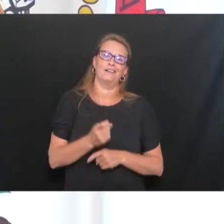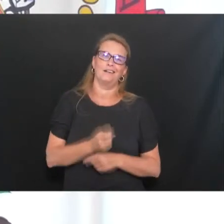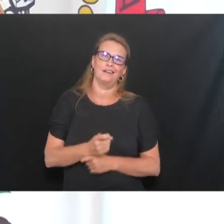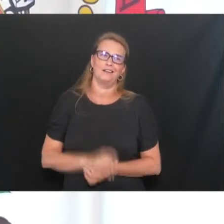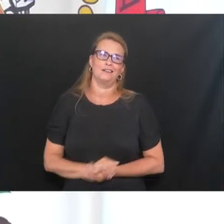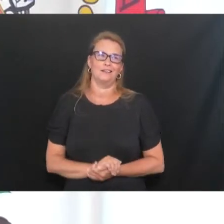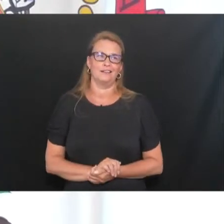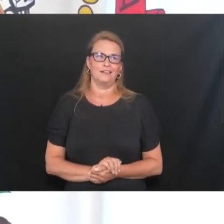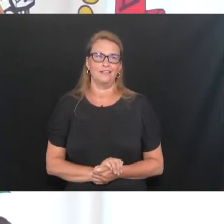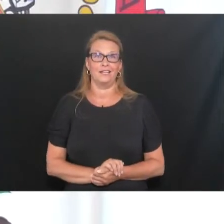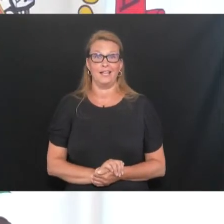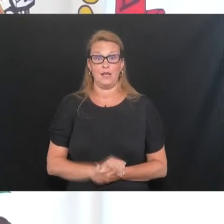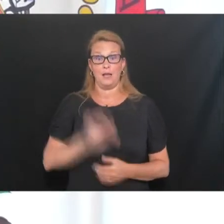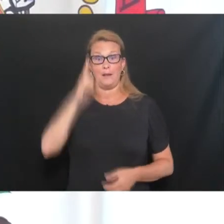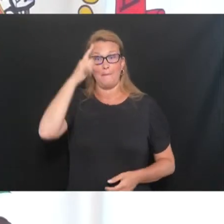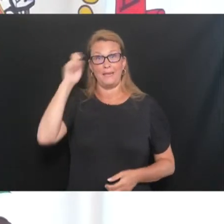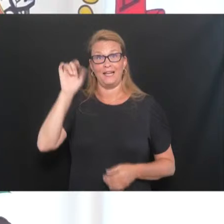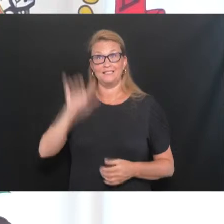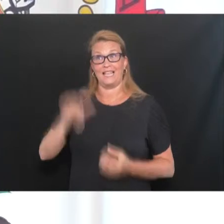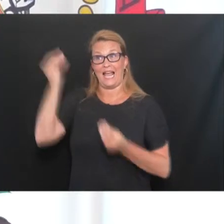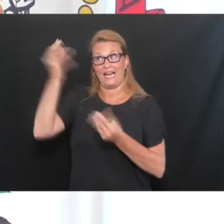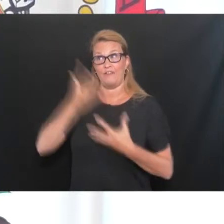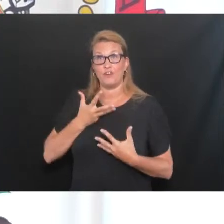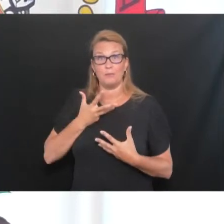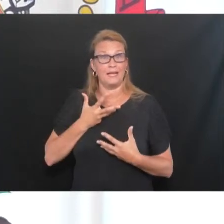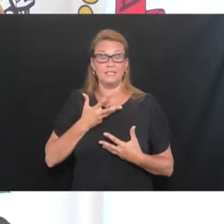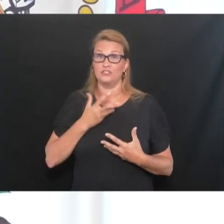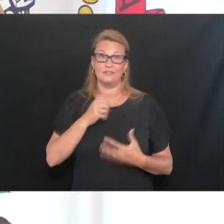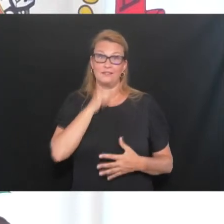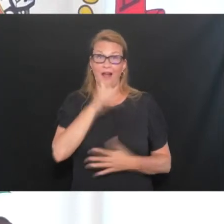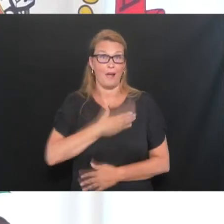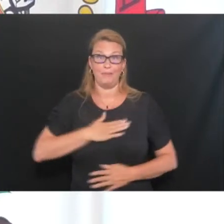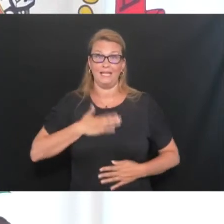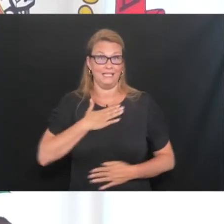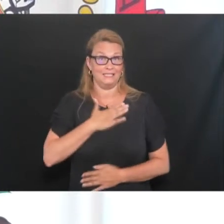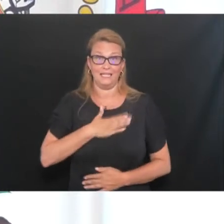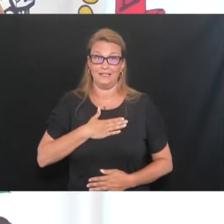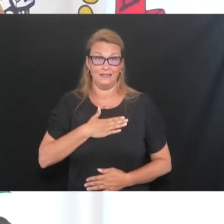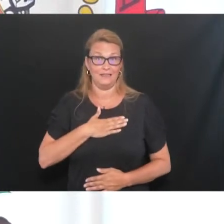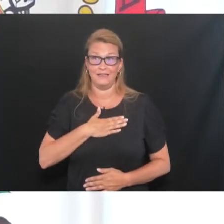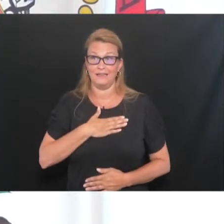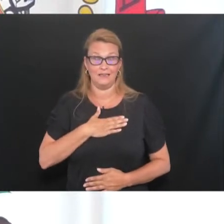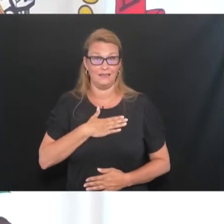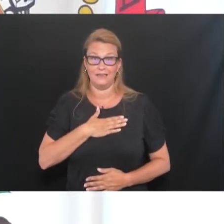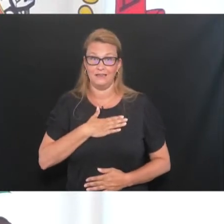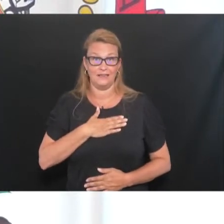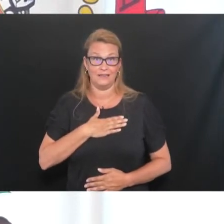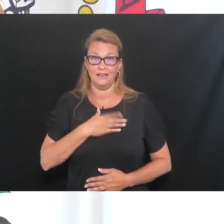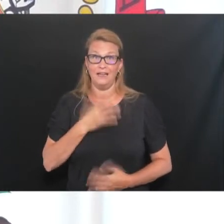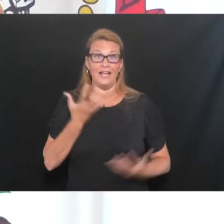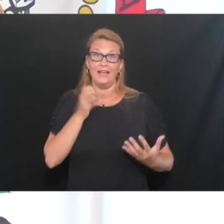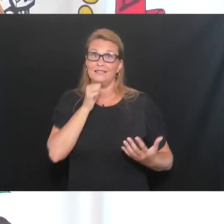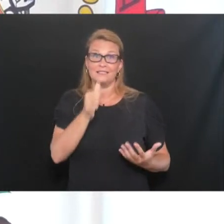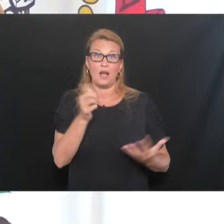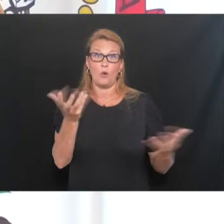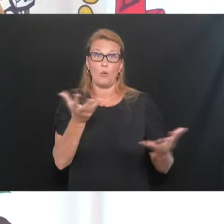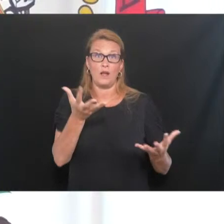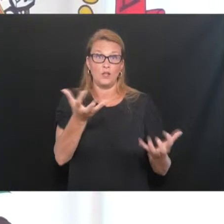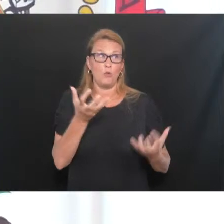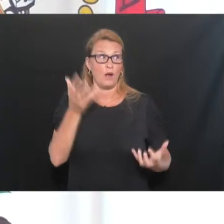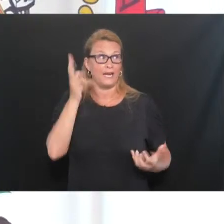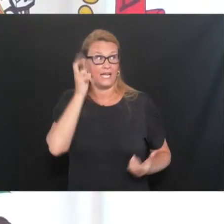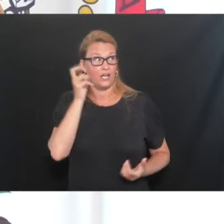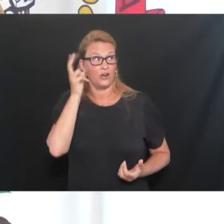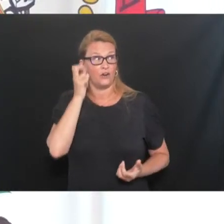the information is not pleasing that's coming in, and it's not what you want to hear.